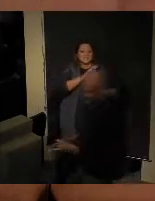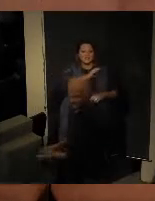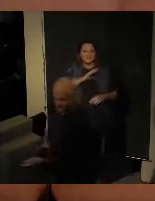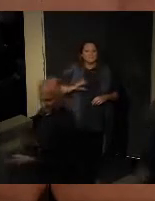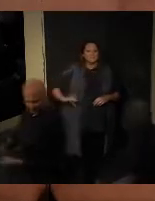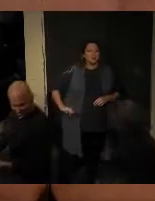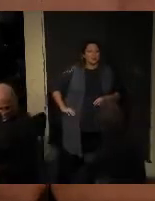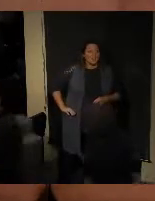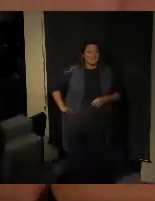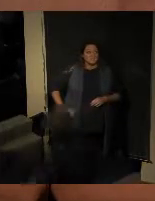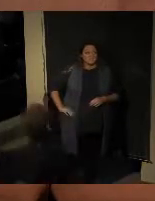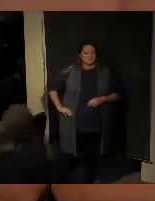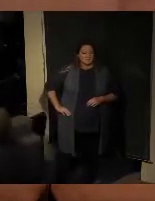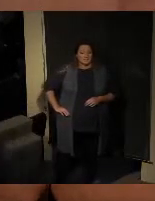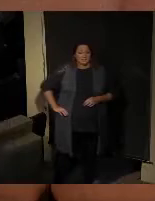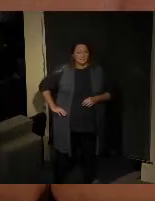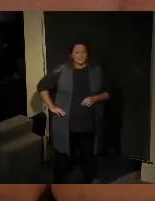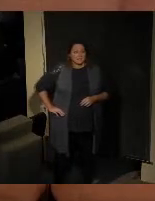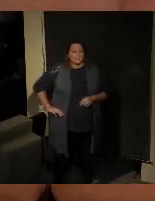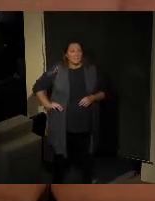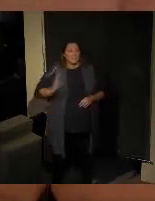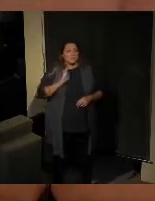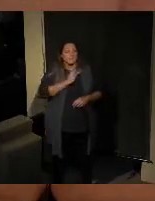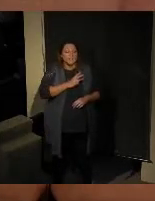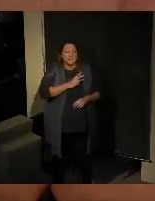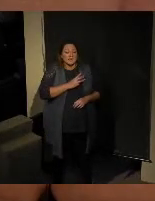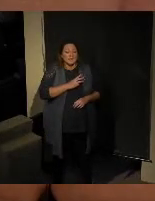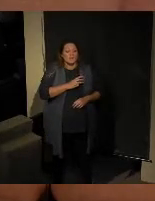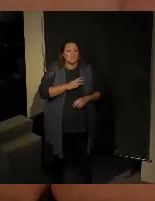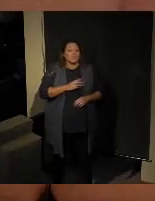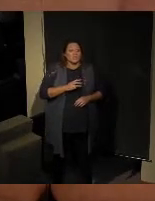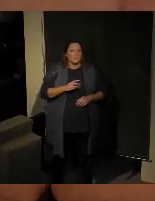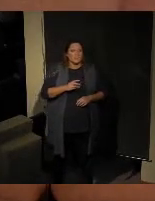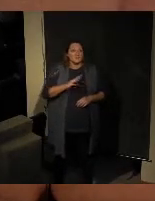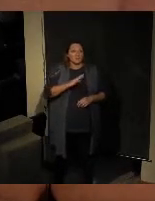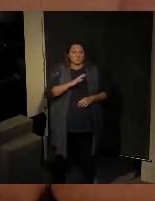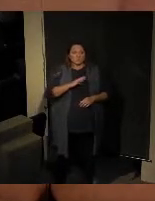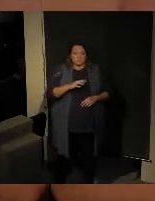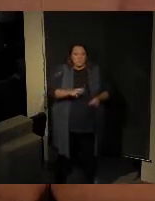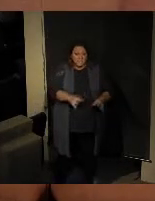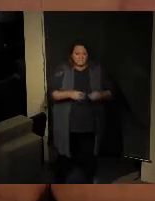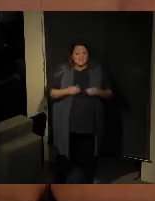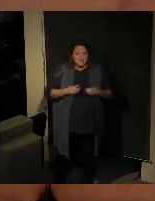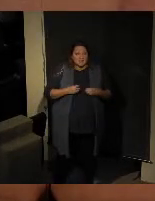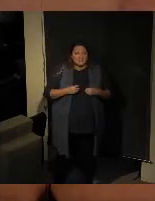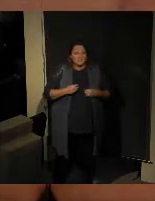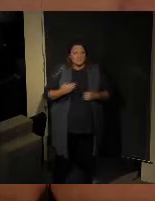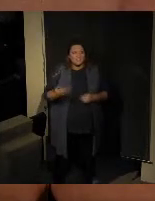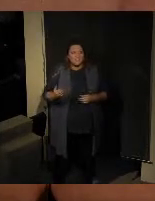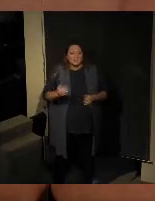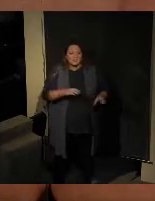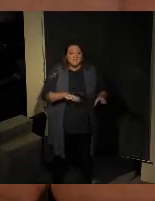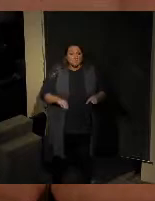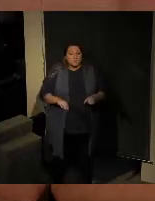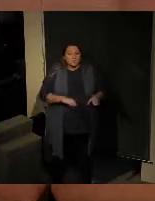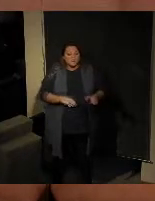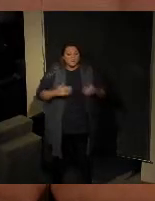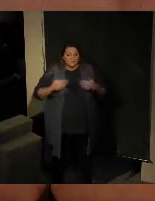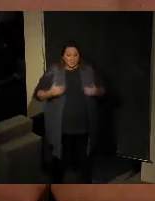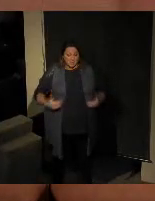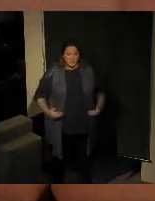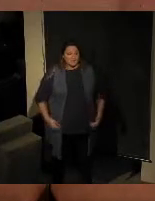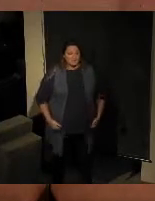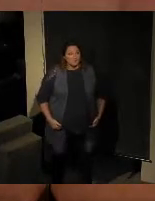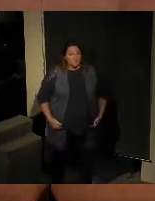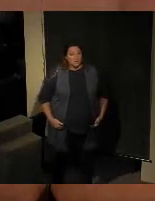or bad. Can you imagine having to stand before someone so great that even the heavens and the earth will